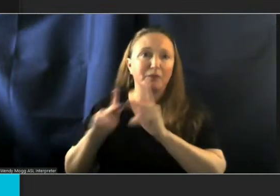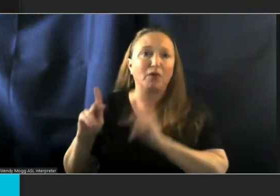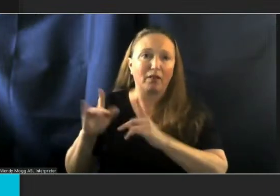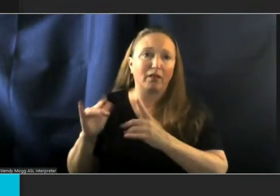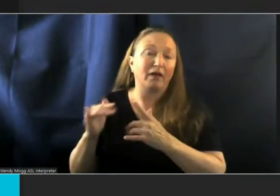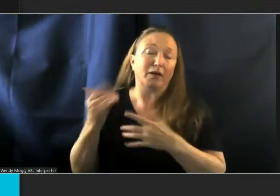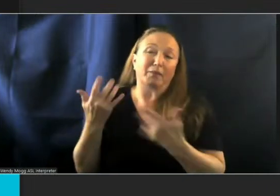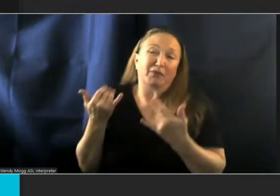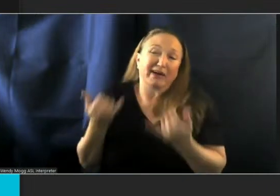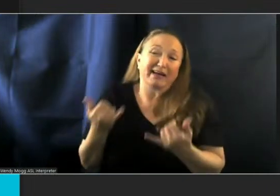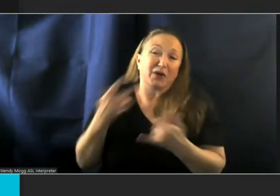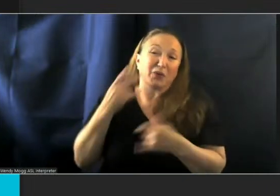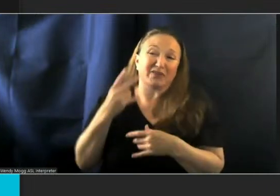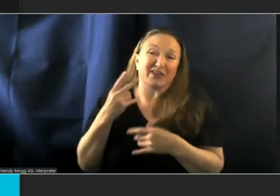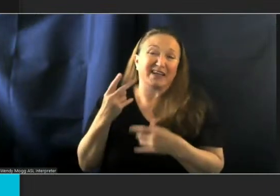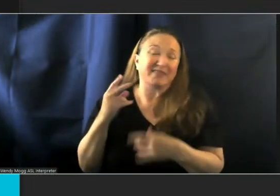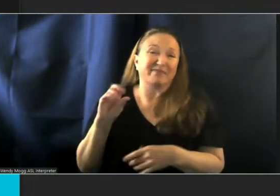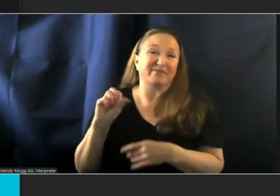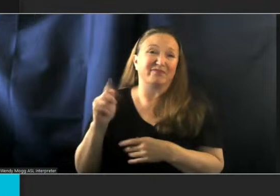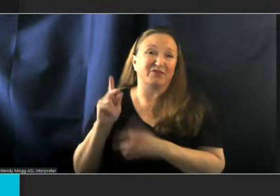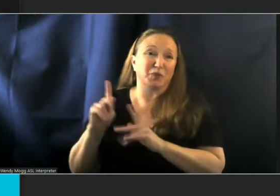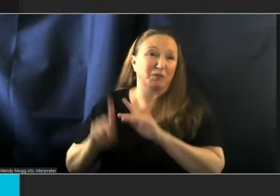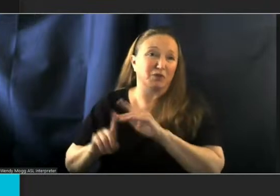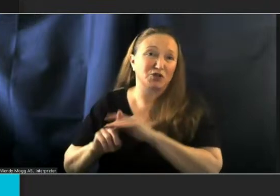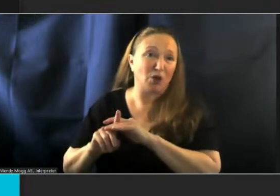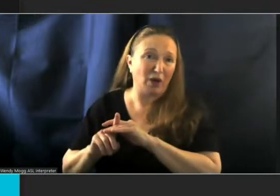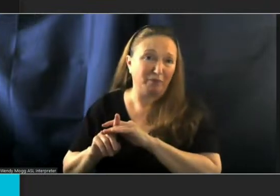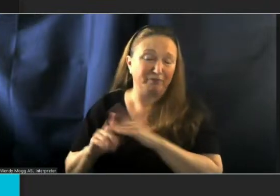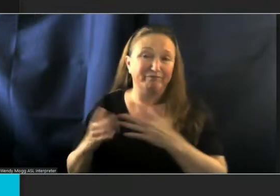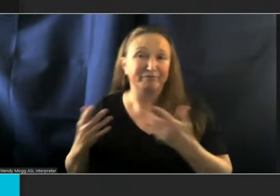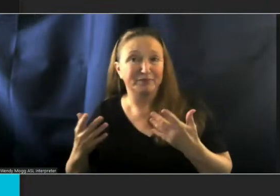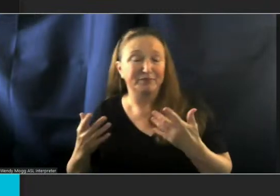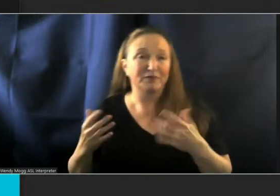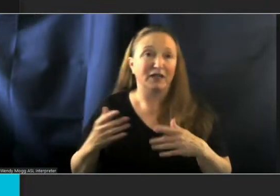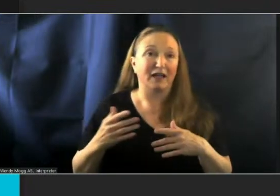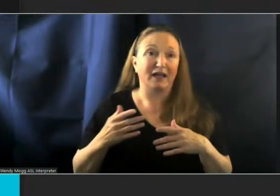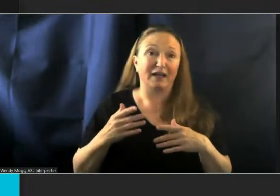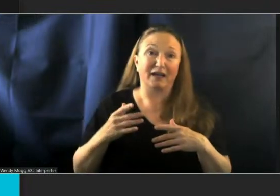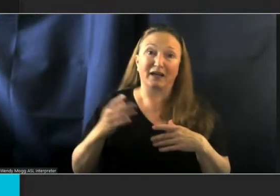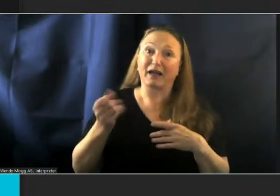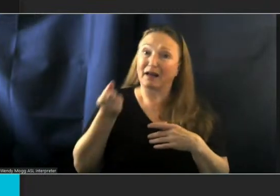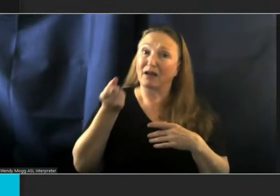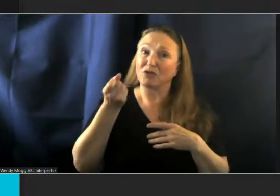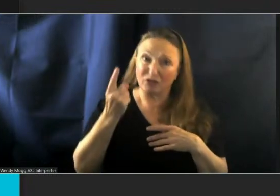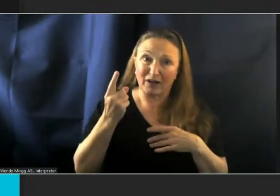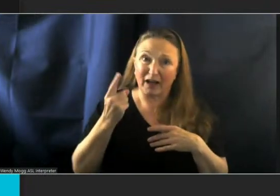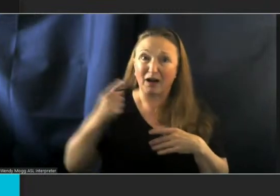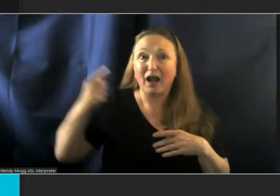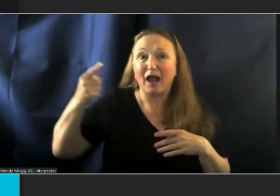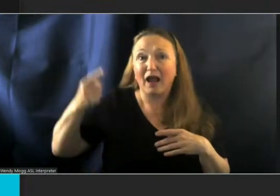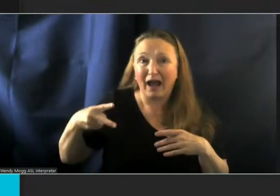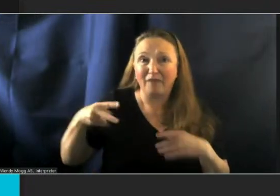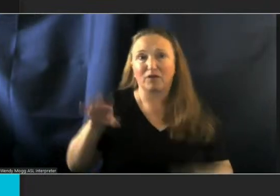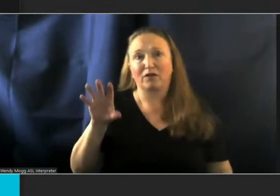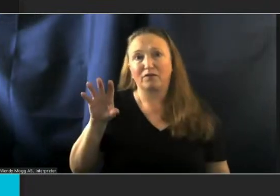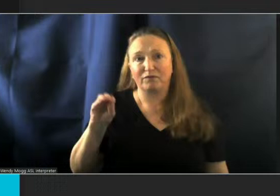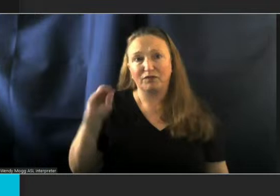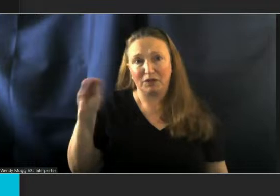we've observed, even though only about 50% of our population are fully vaccinated.